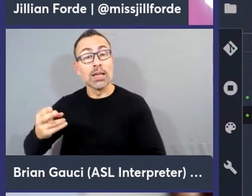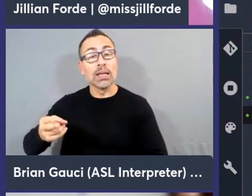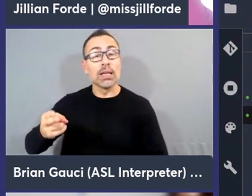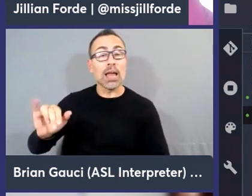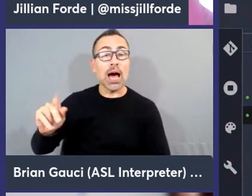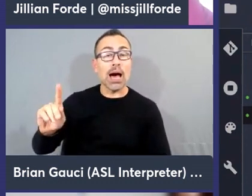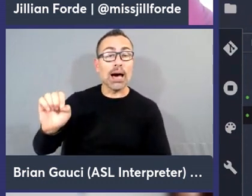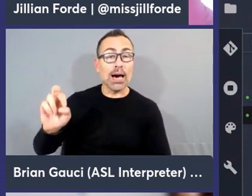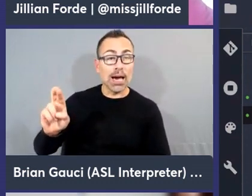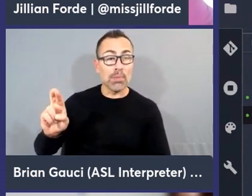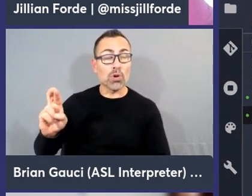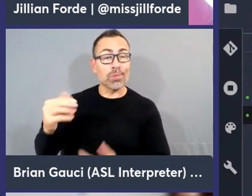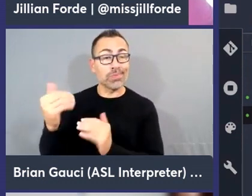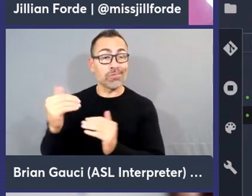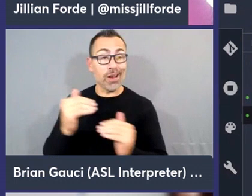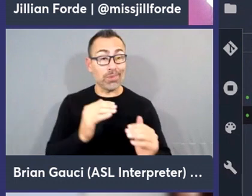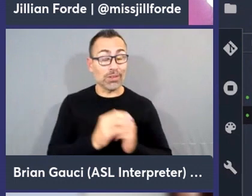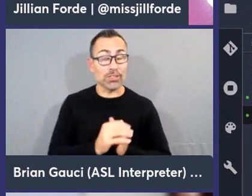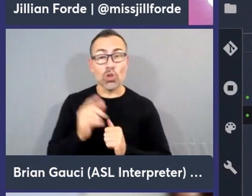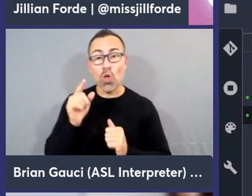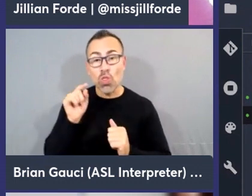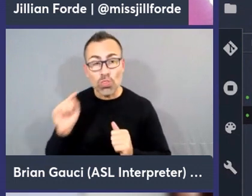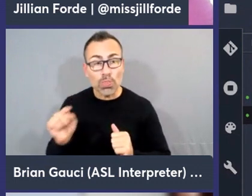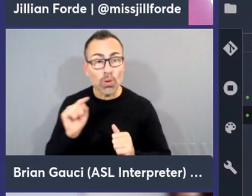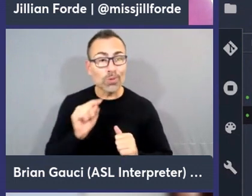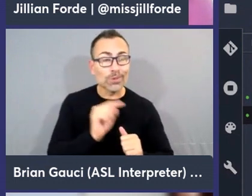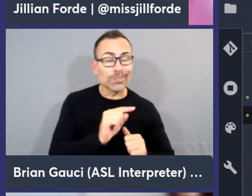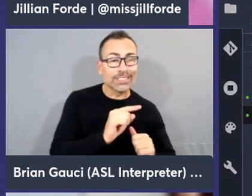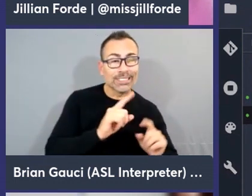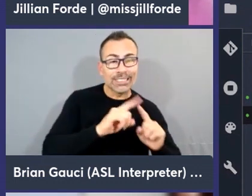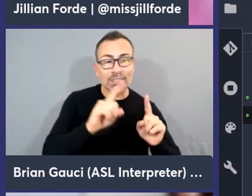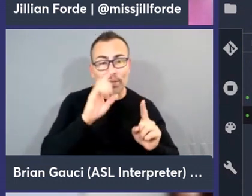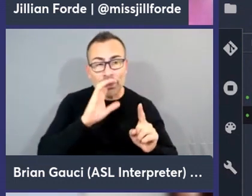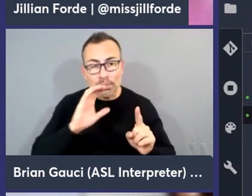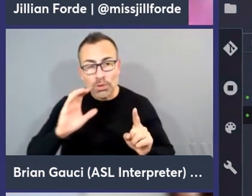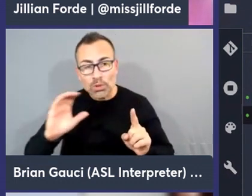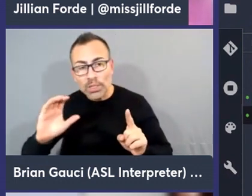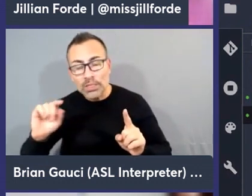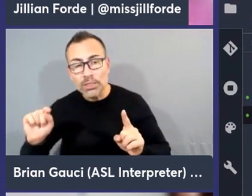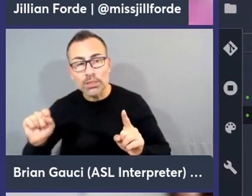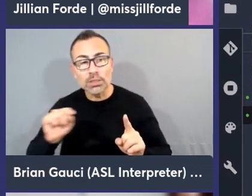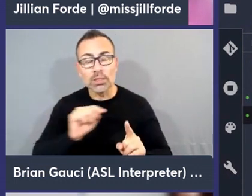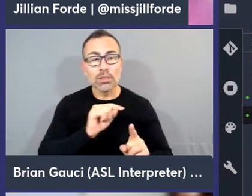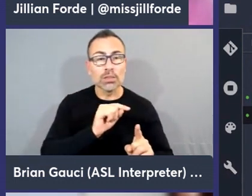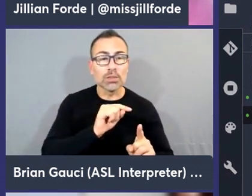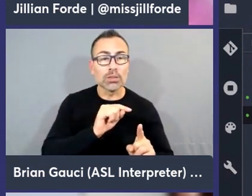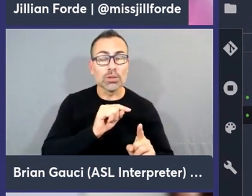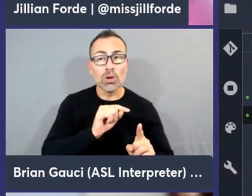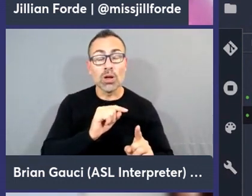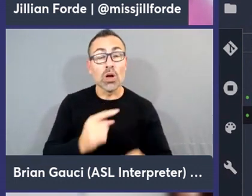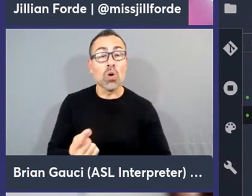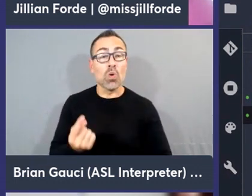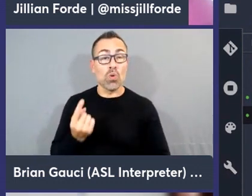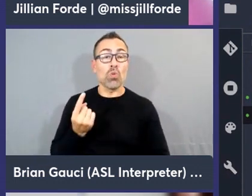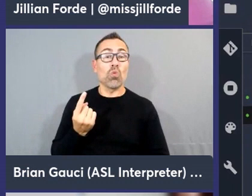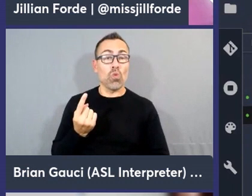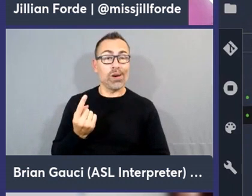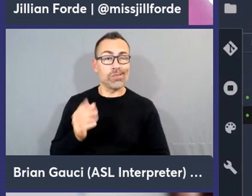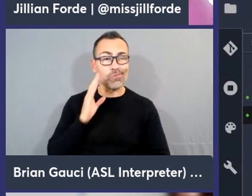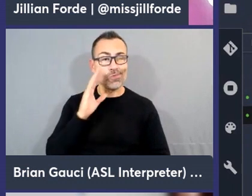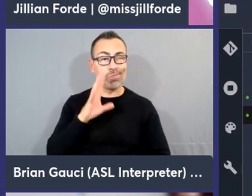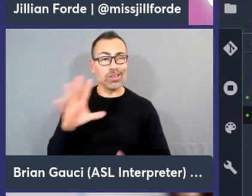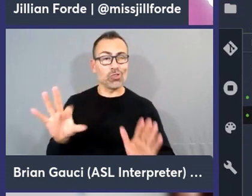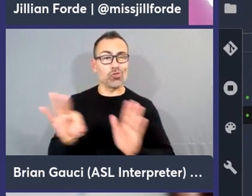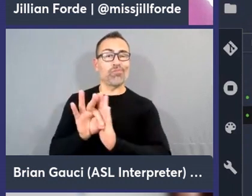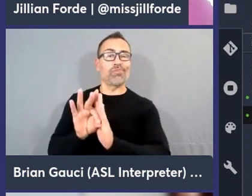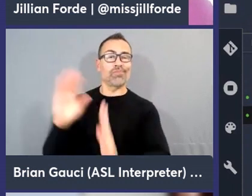So those different spaces, those different exploration threads, one of those is the best candidate, is the